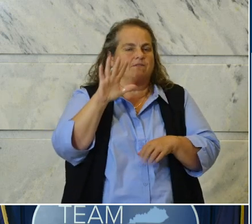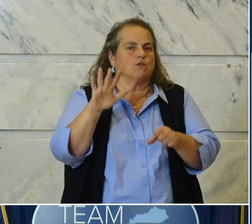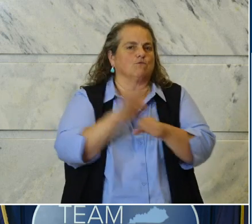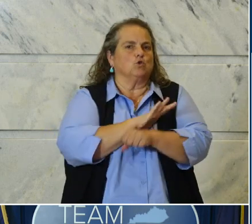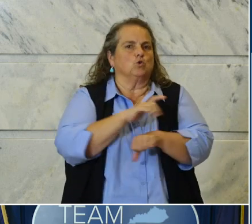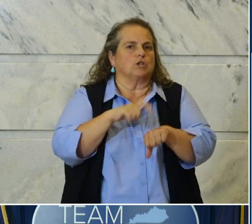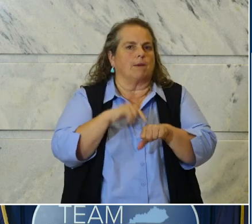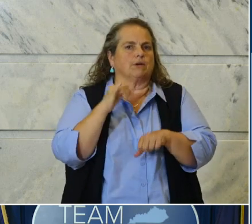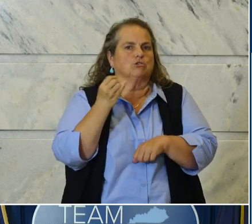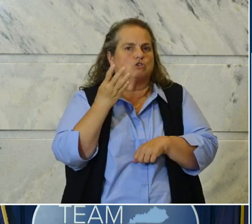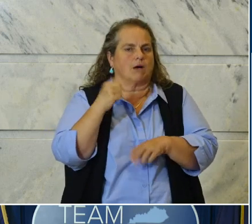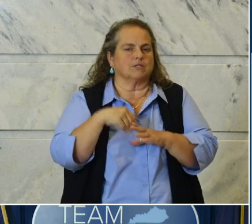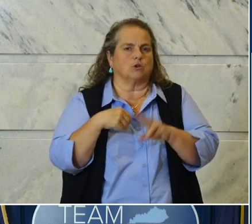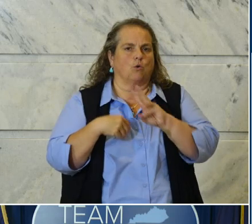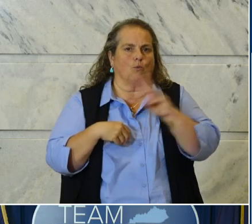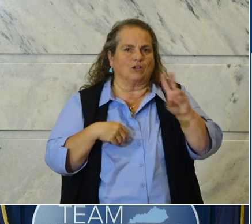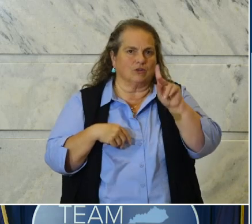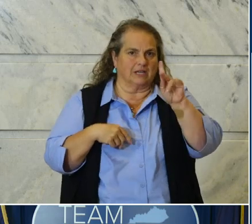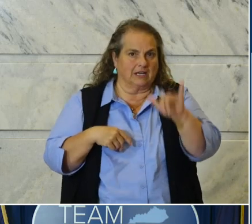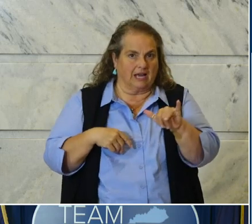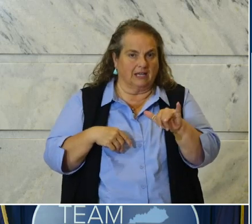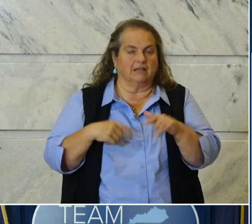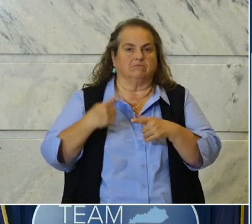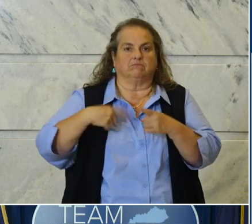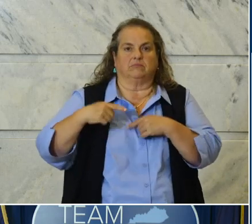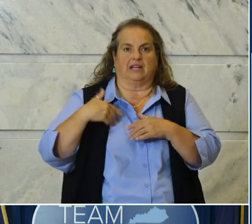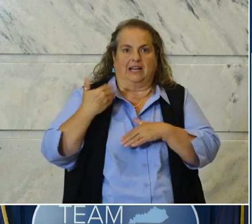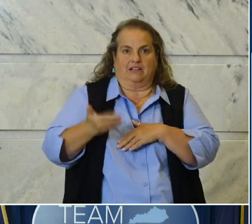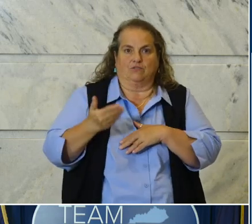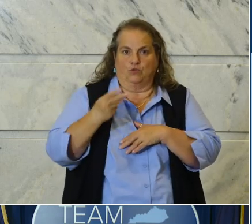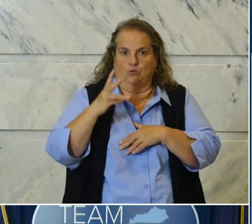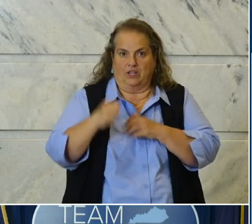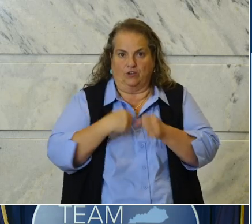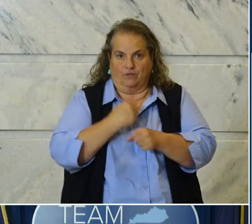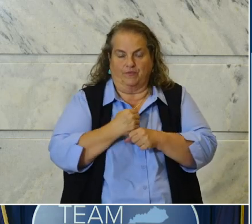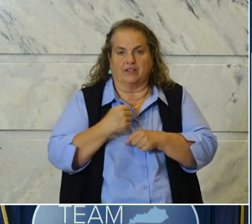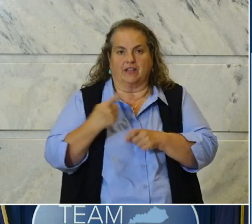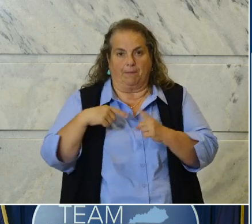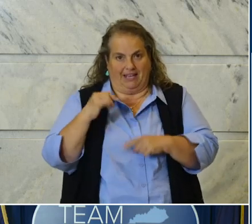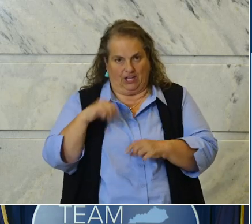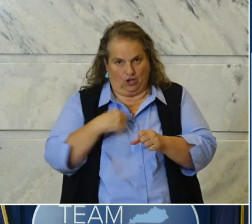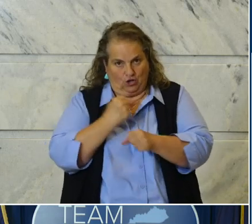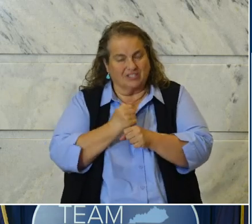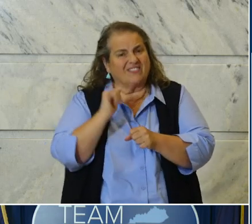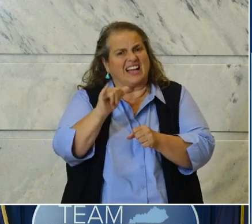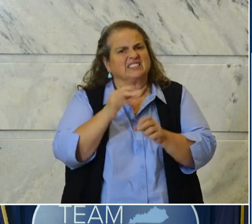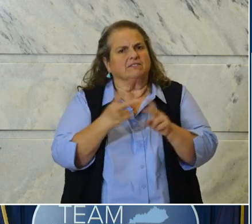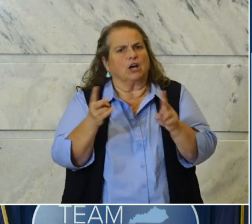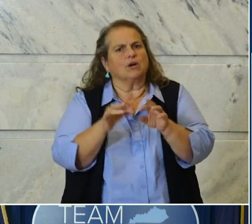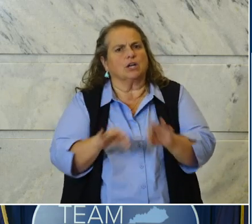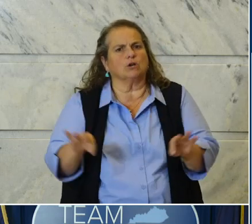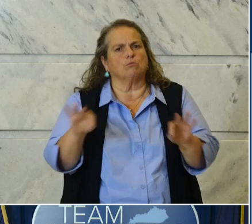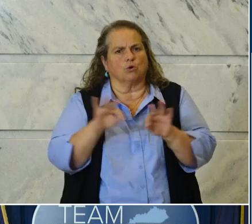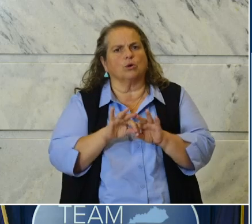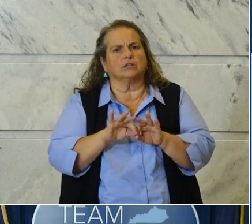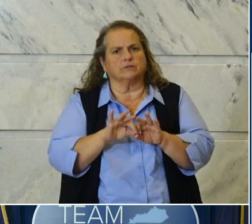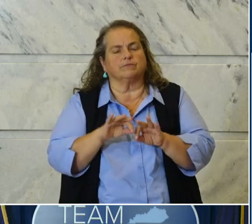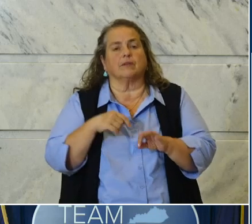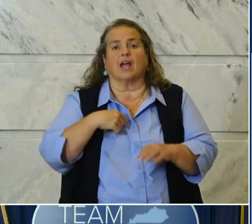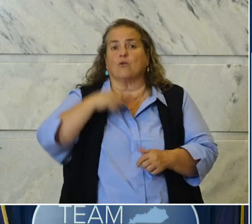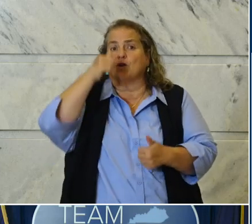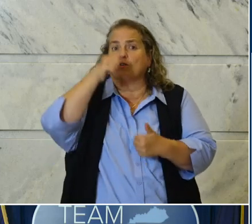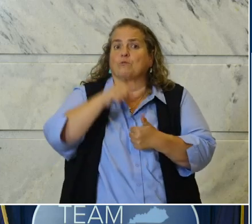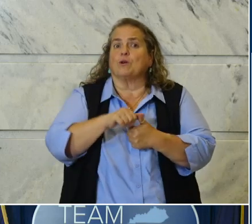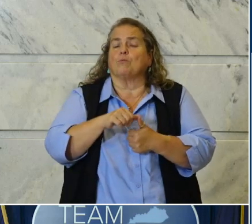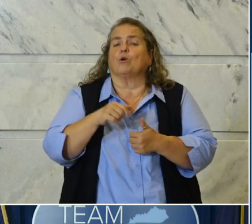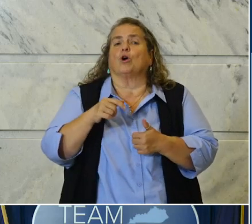there in Western Kentucky in the coming years. And let me tell you how important that is. I mean, I remember visiting Dawson Springs